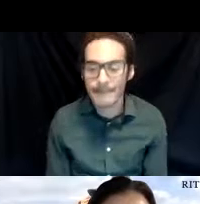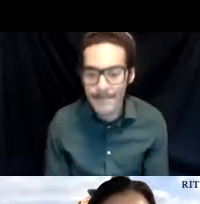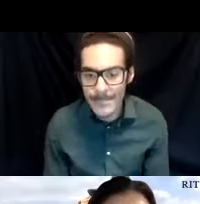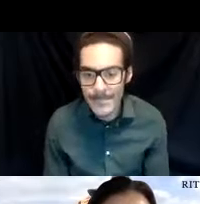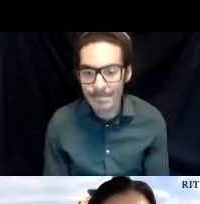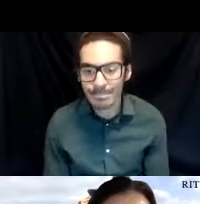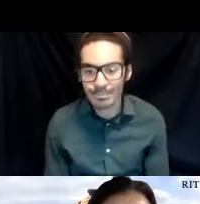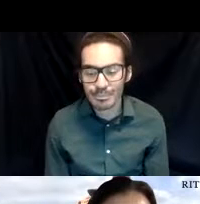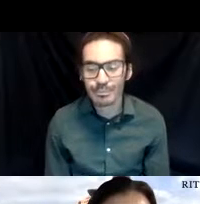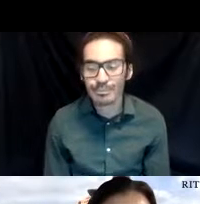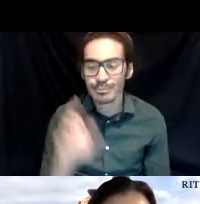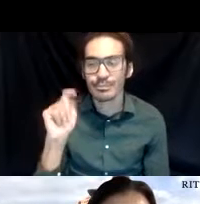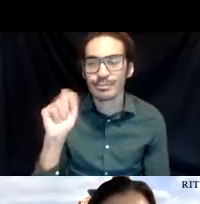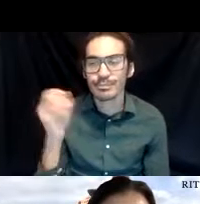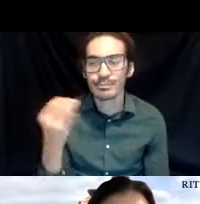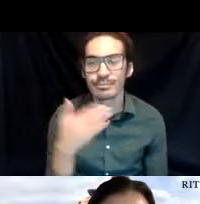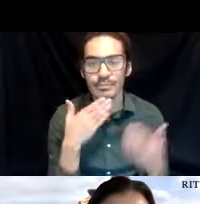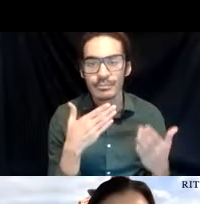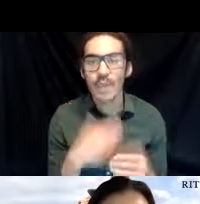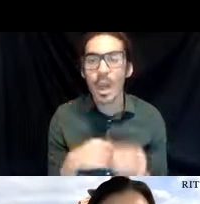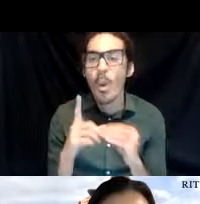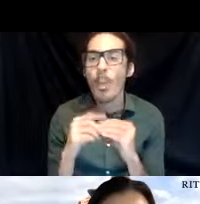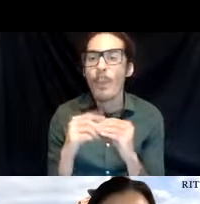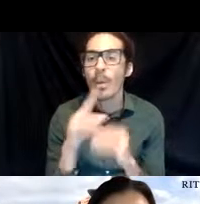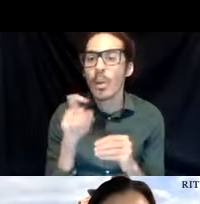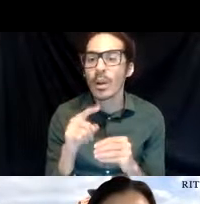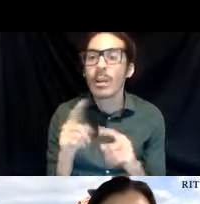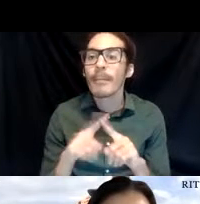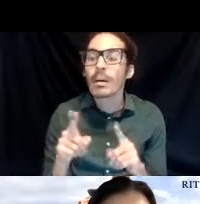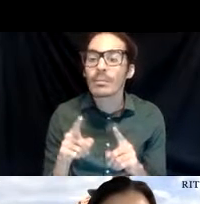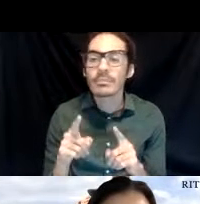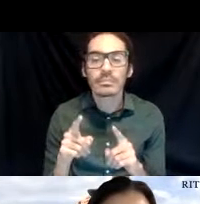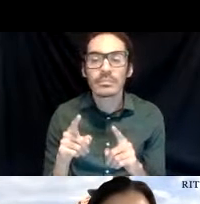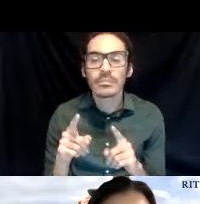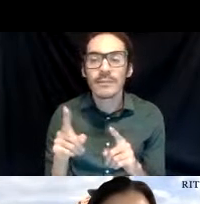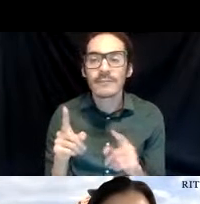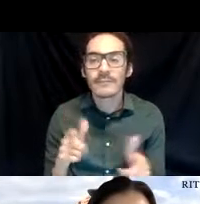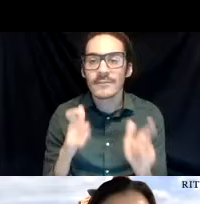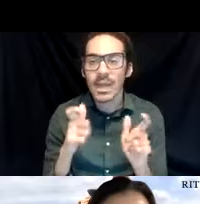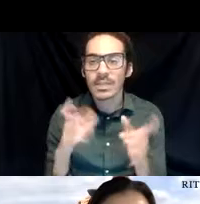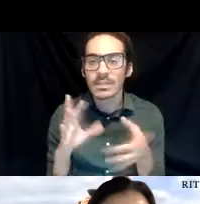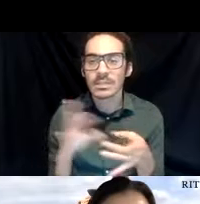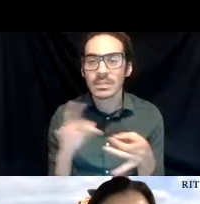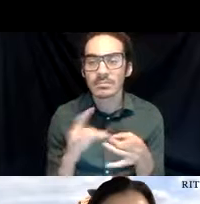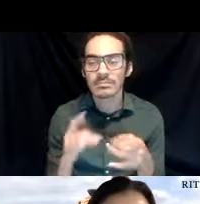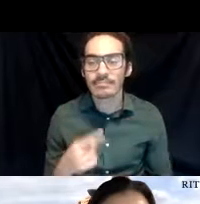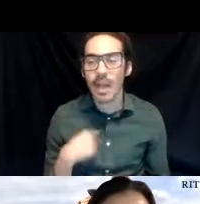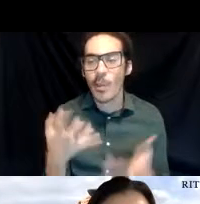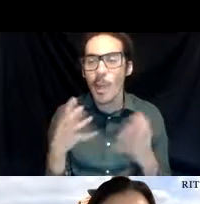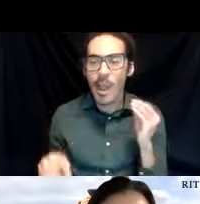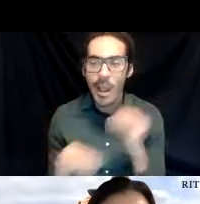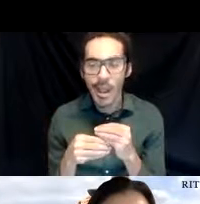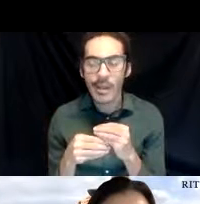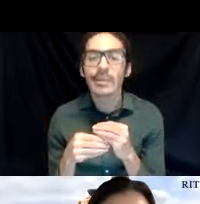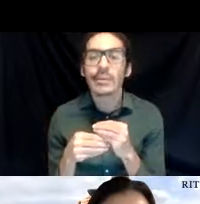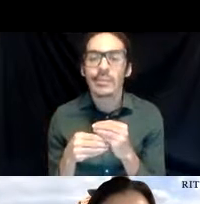Thank you. We might have time for one more question, but just a quick remark on that. I'll just add, I think have the conversation